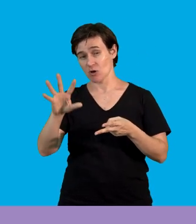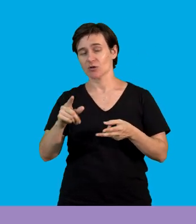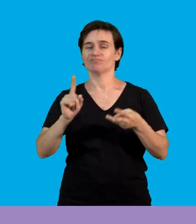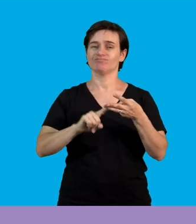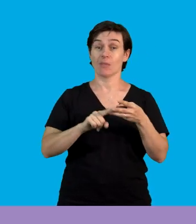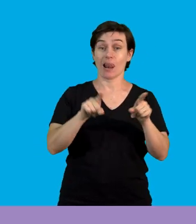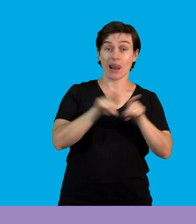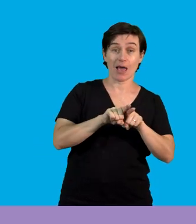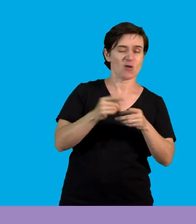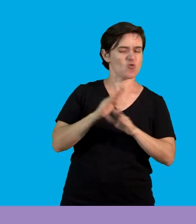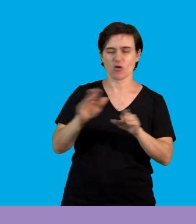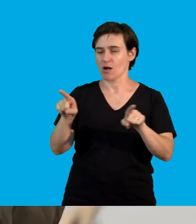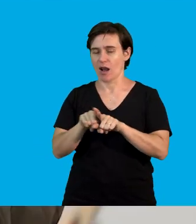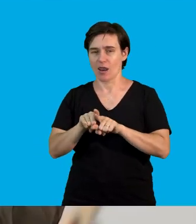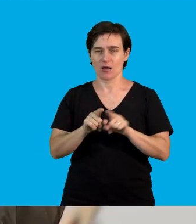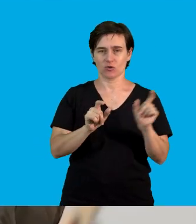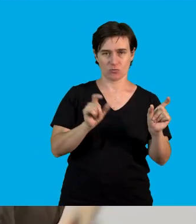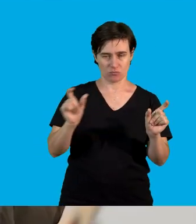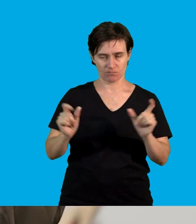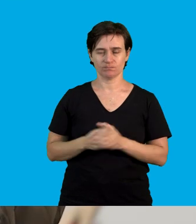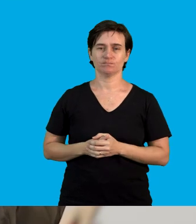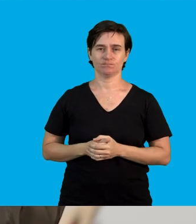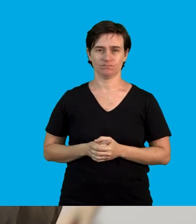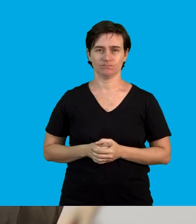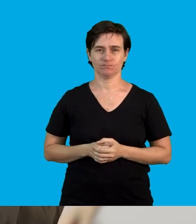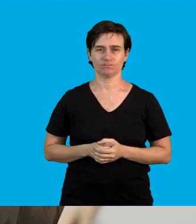like and unlike terms.